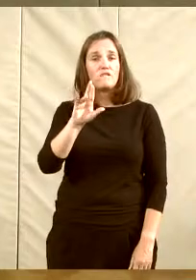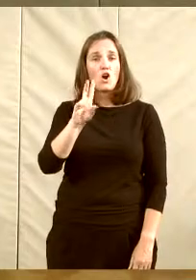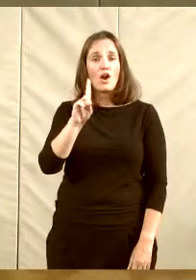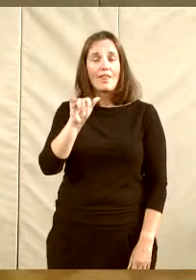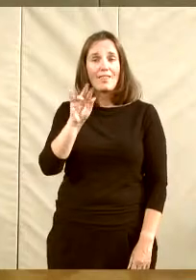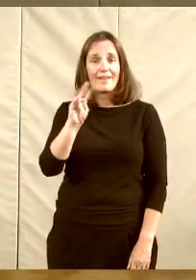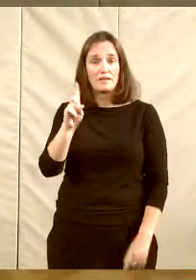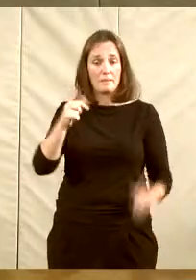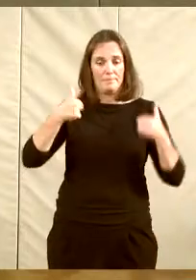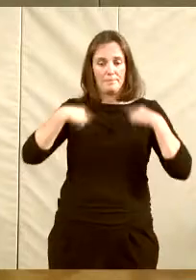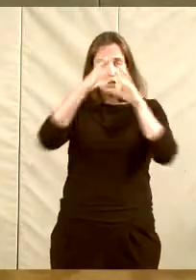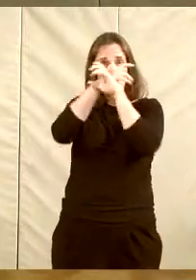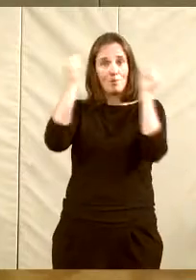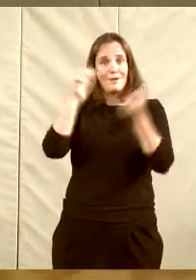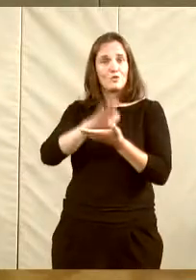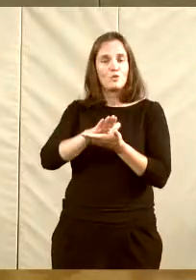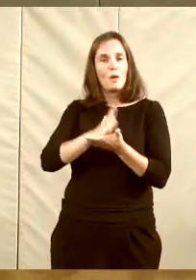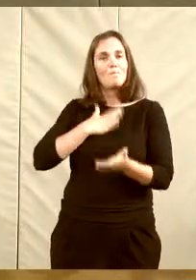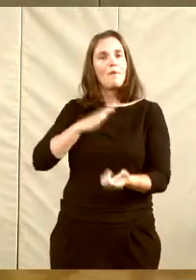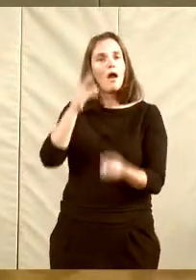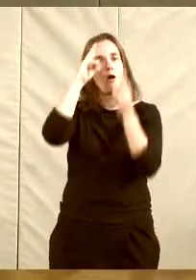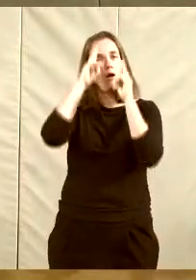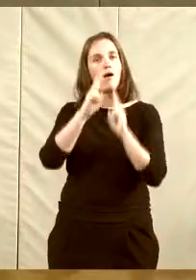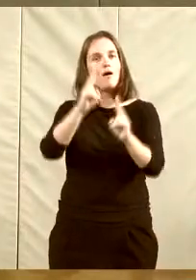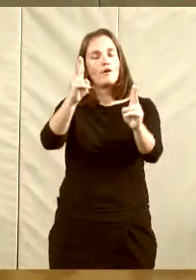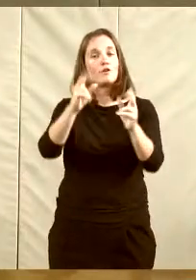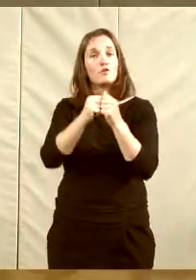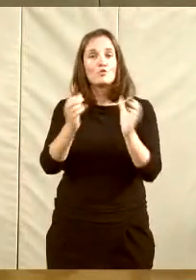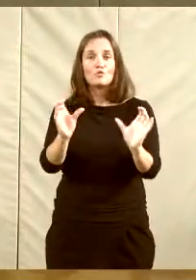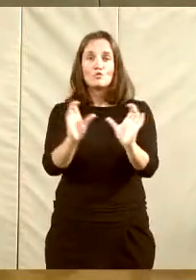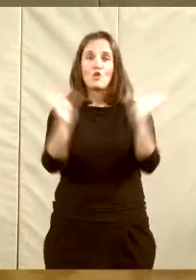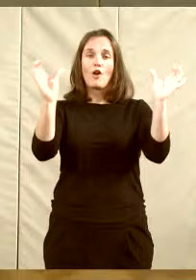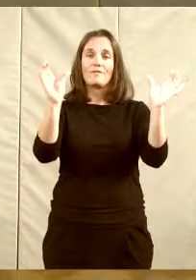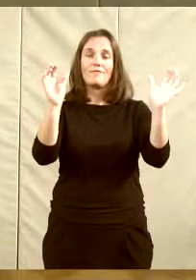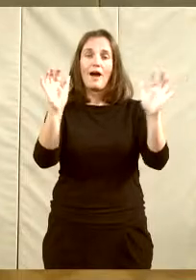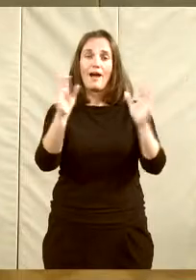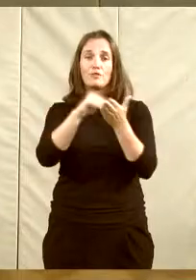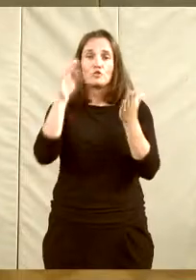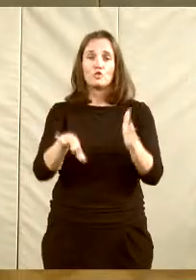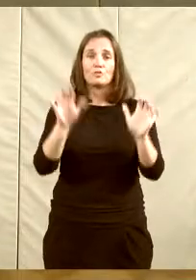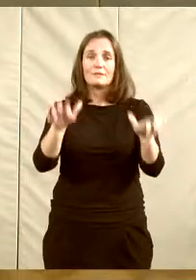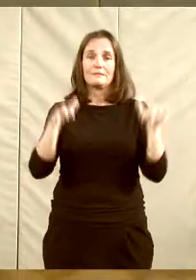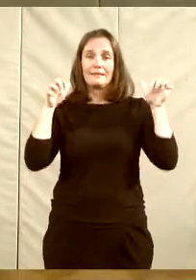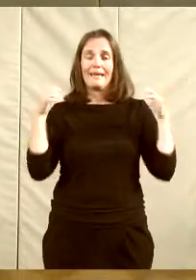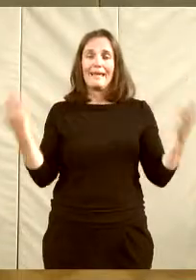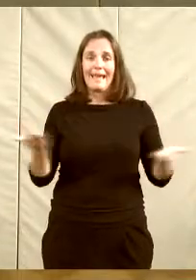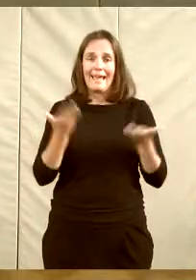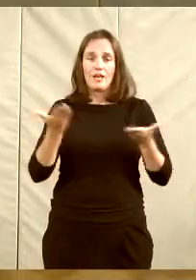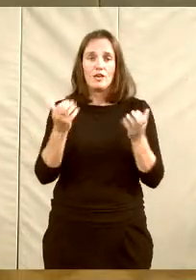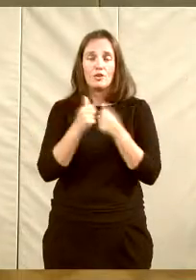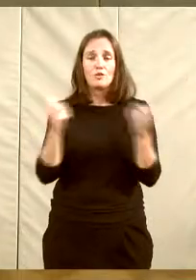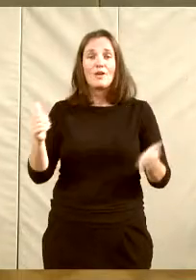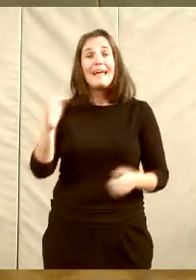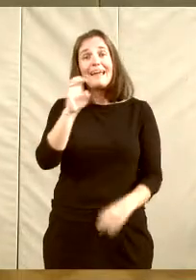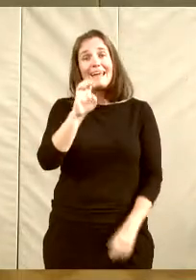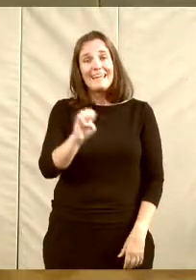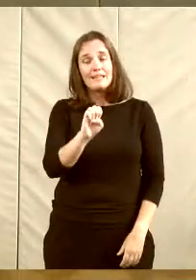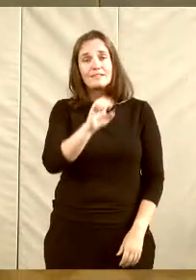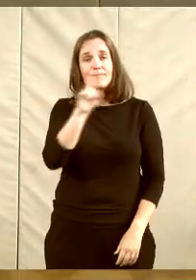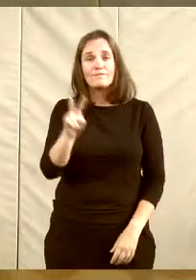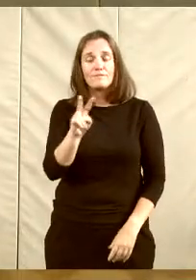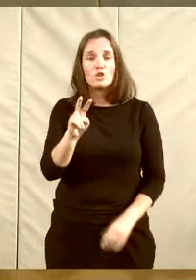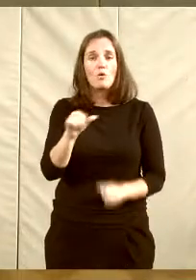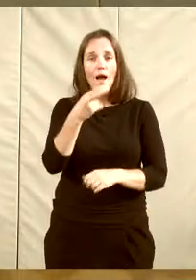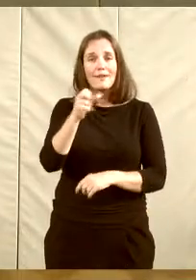As superintendent of schools, it is my distinct honor to certify that the students here before us tonight, the Eastview High School